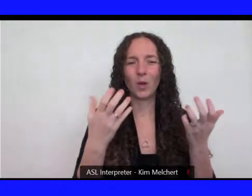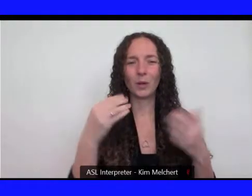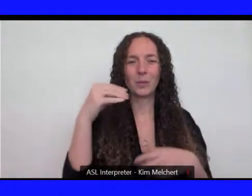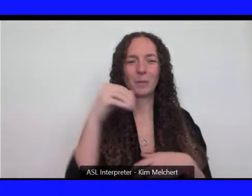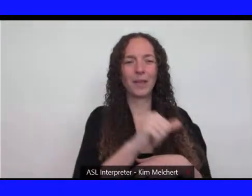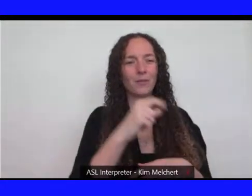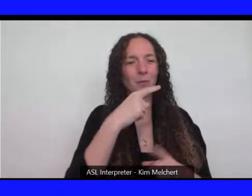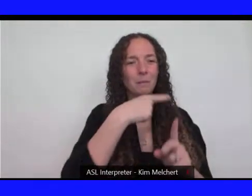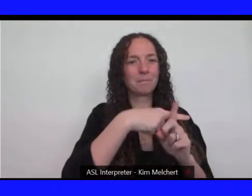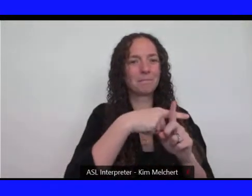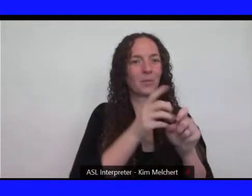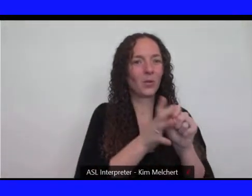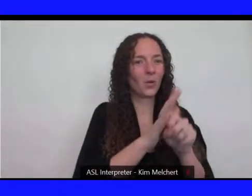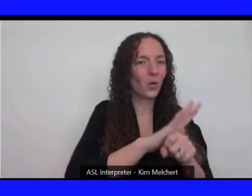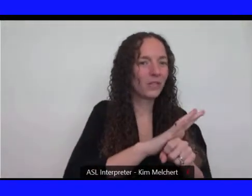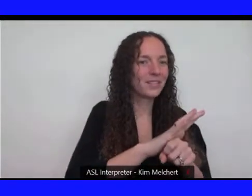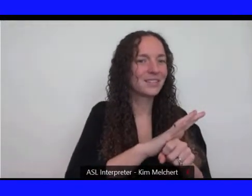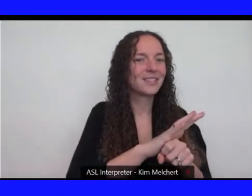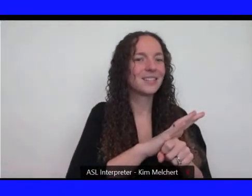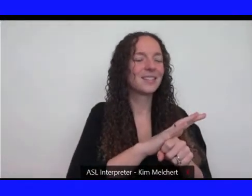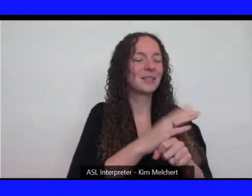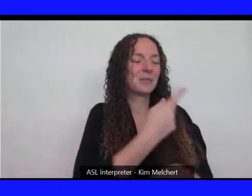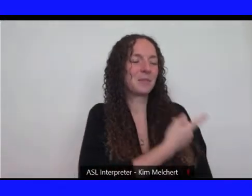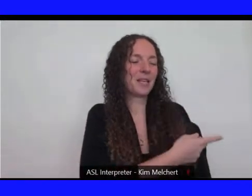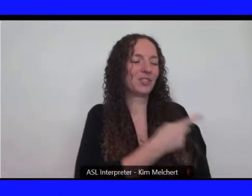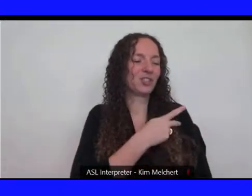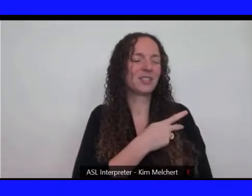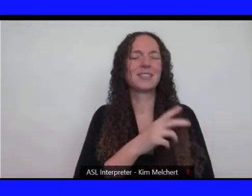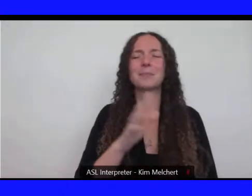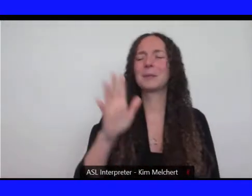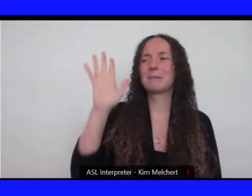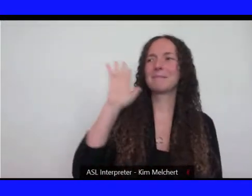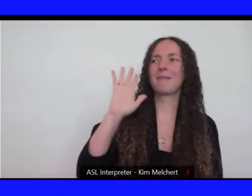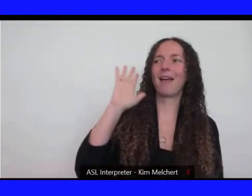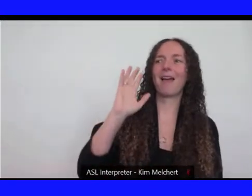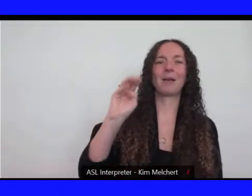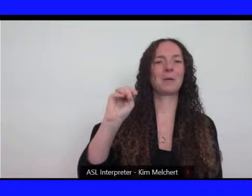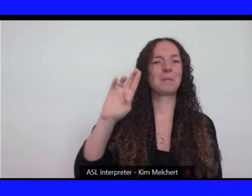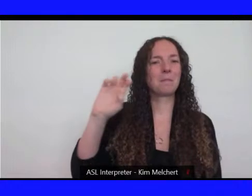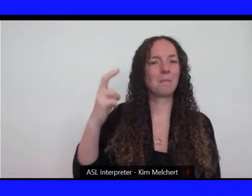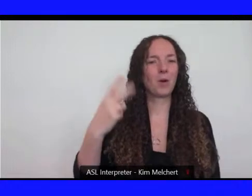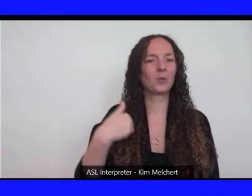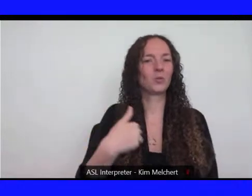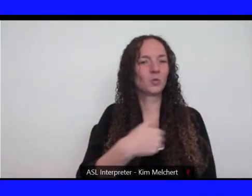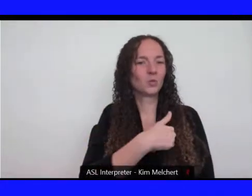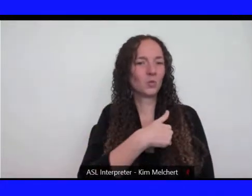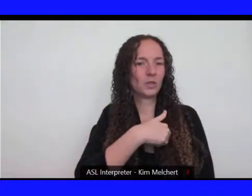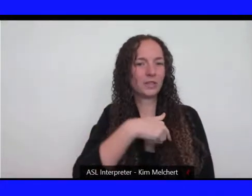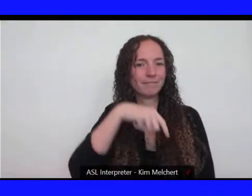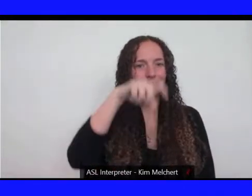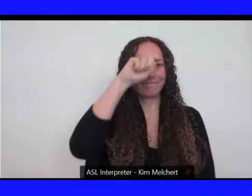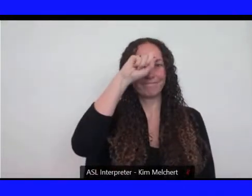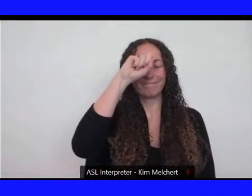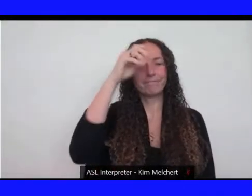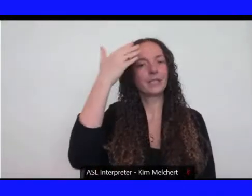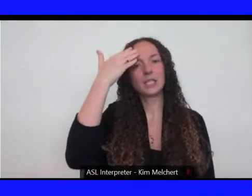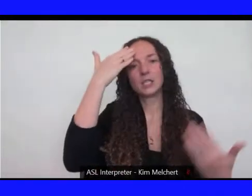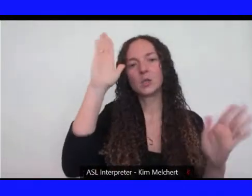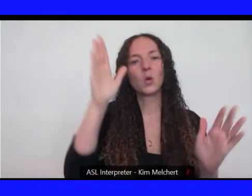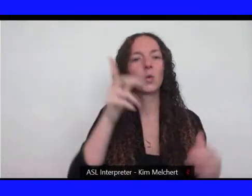send the money each time, then results in more money coming. I don't have a sense, though, on what the